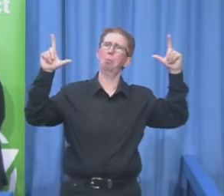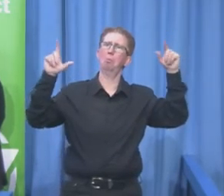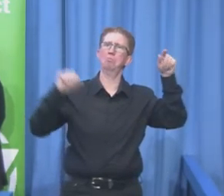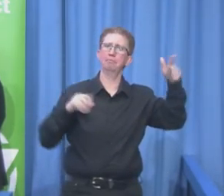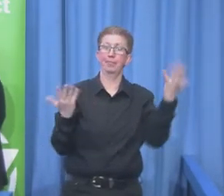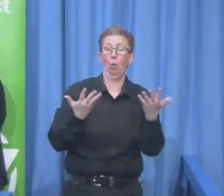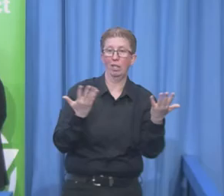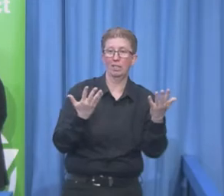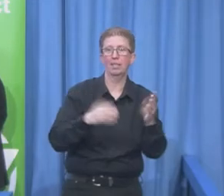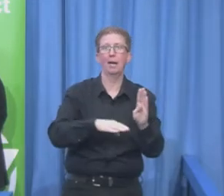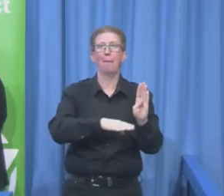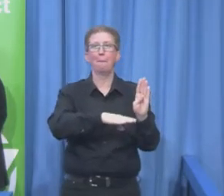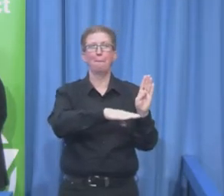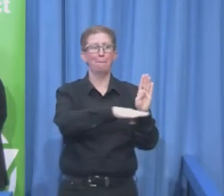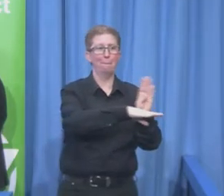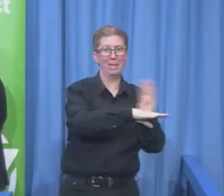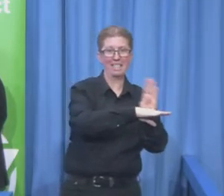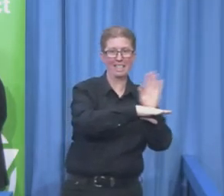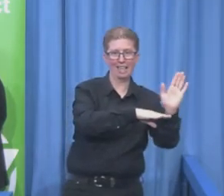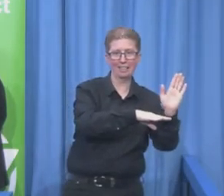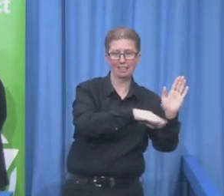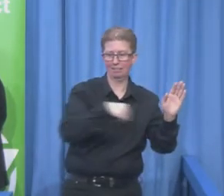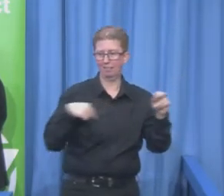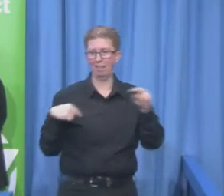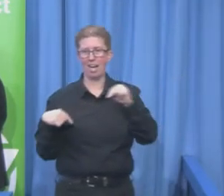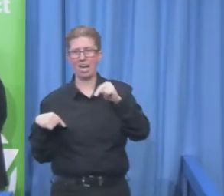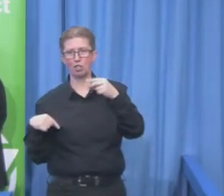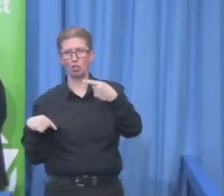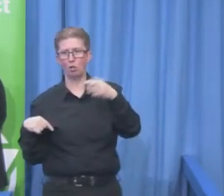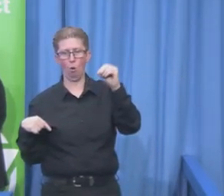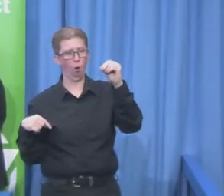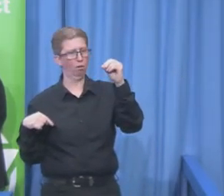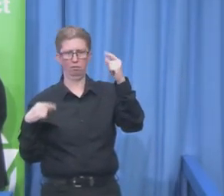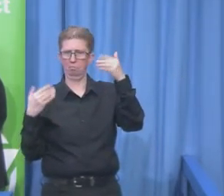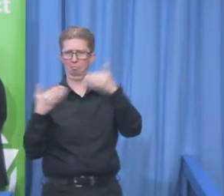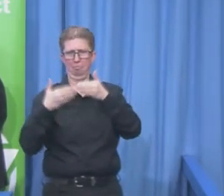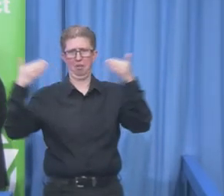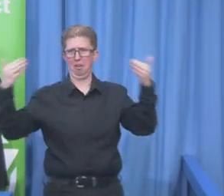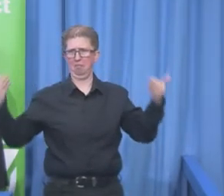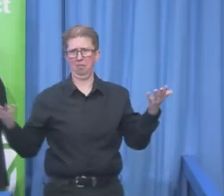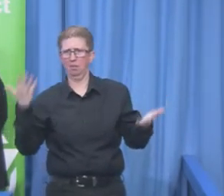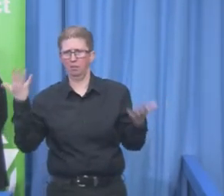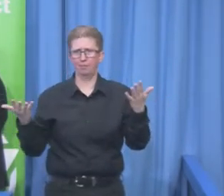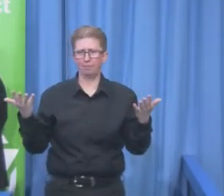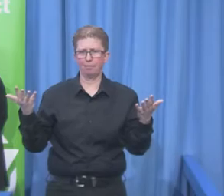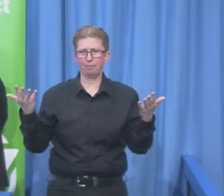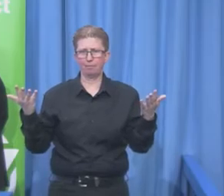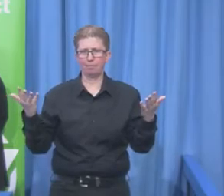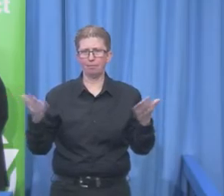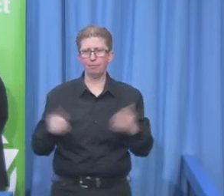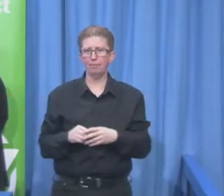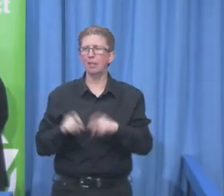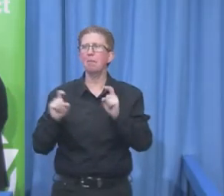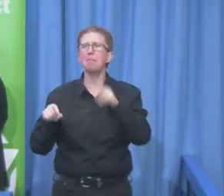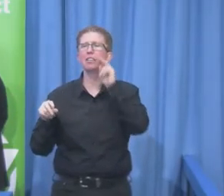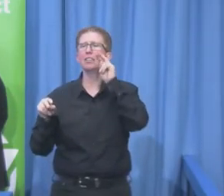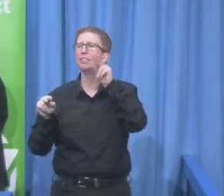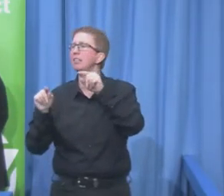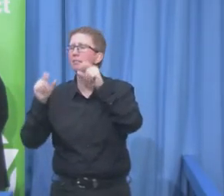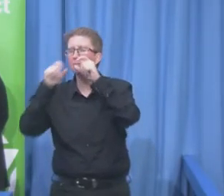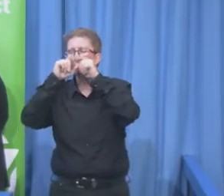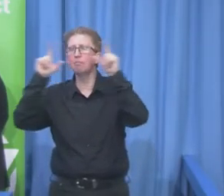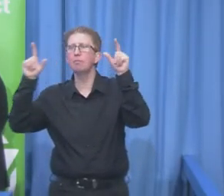this conference. So you should look to the world around with business eyes, and then you have a good job and business services